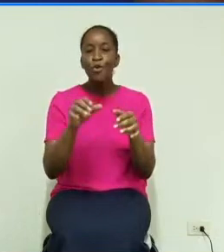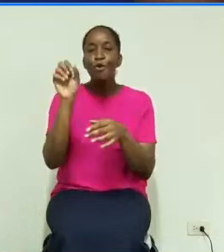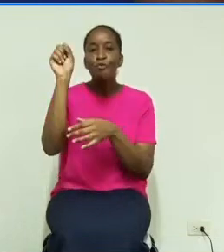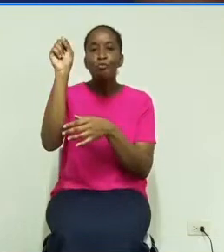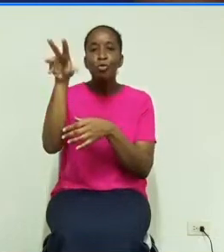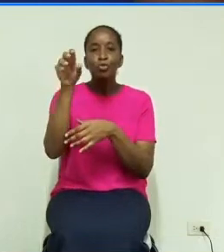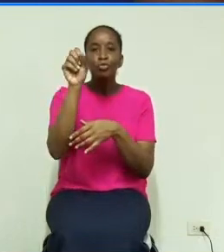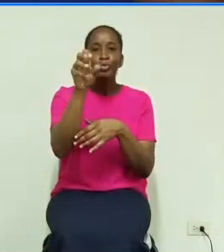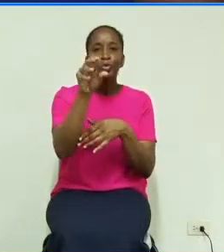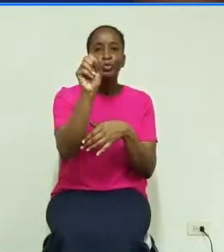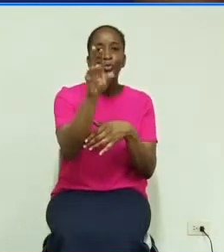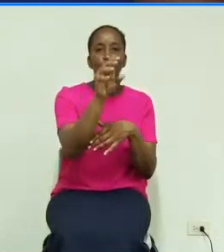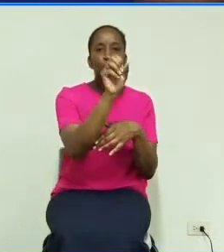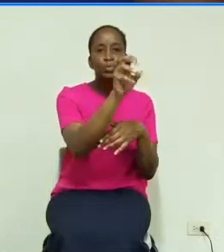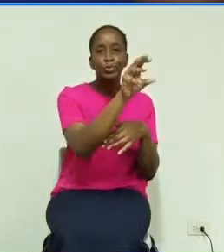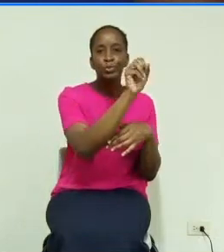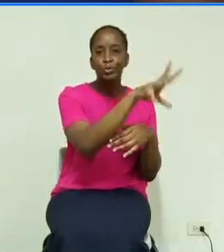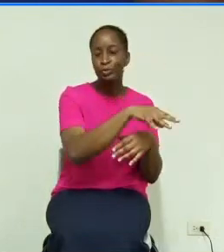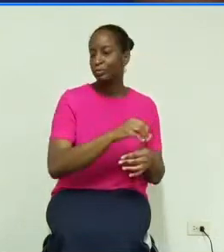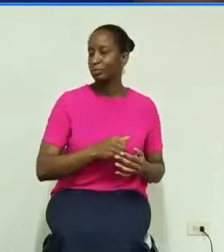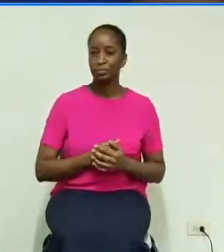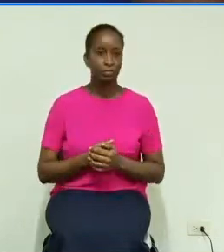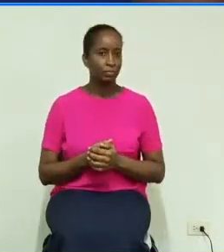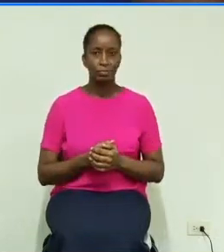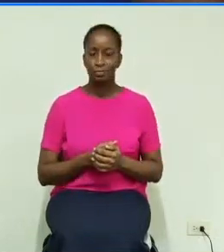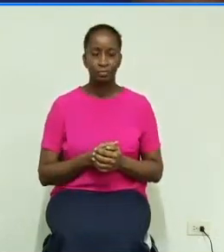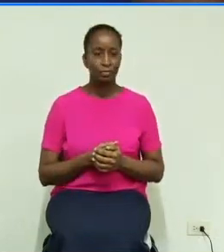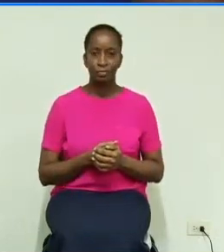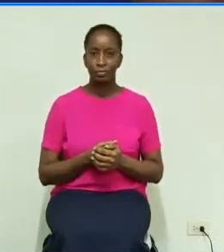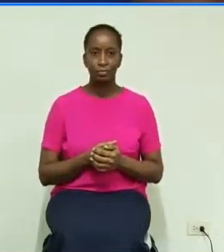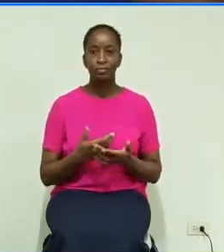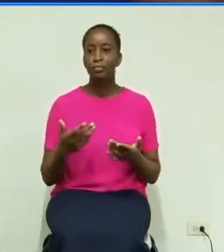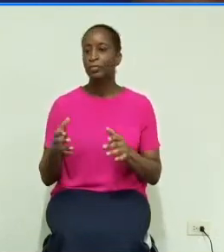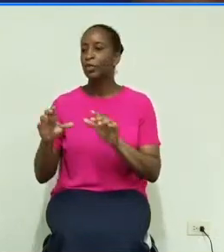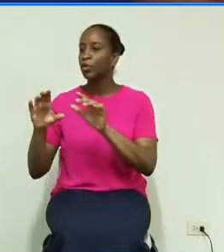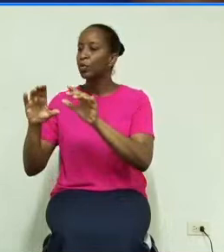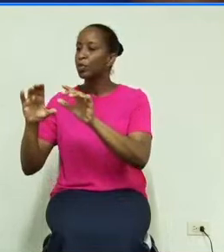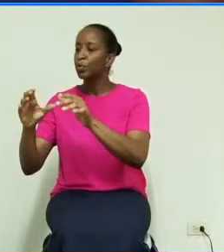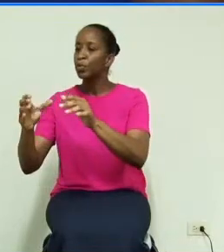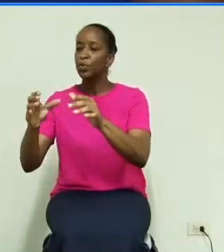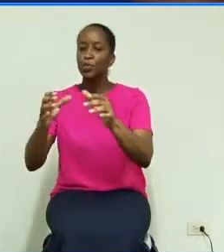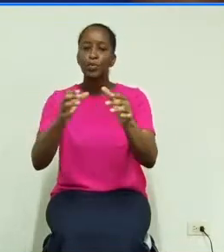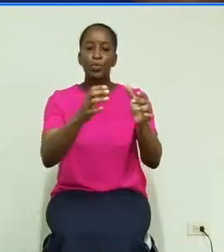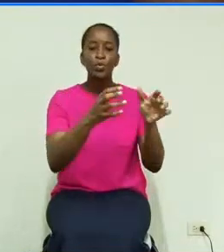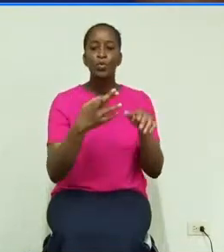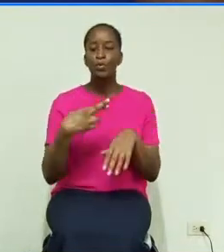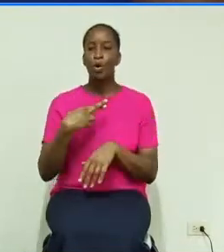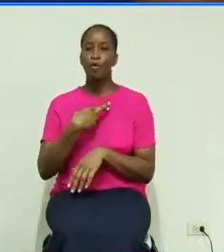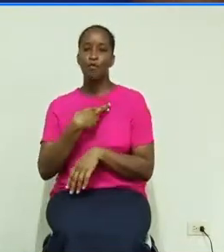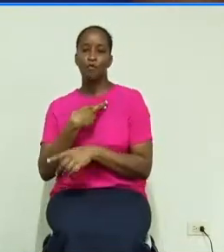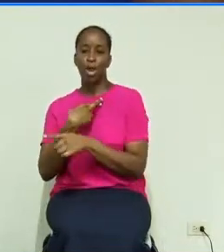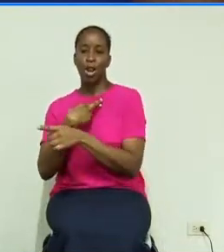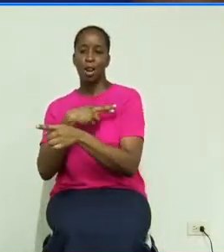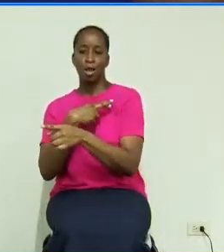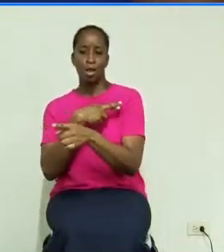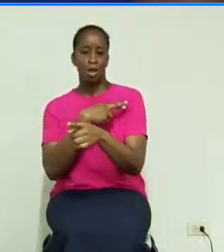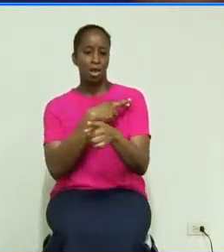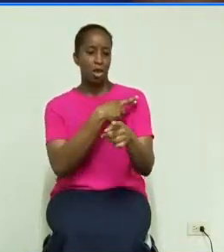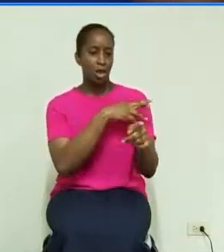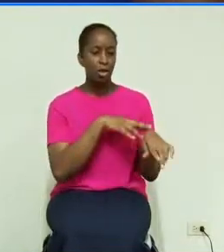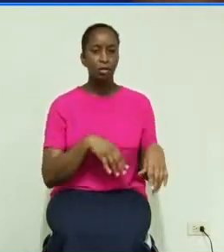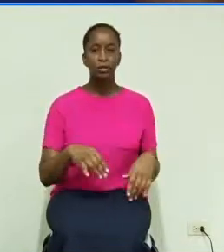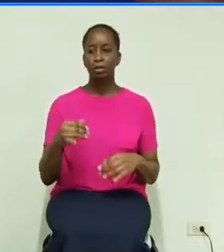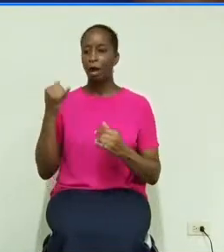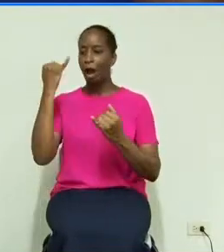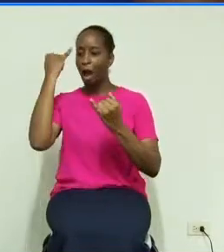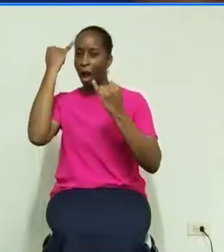there are many different groups. There are many different religions, different ideologies, different people, different